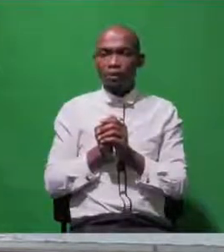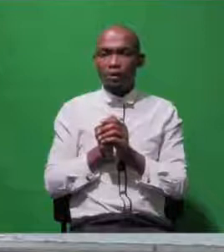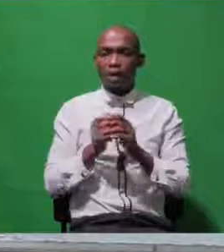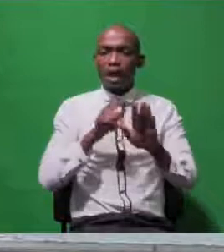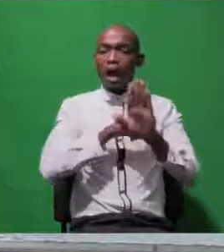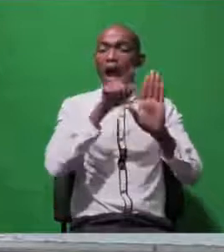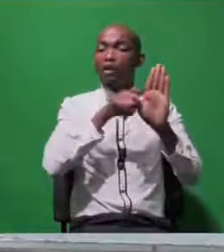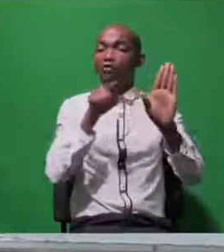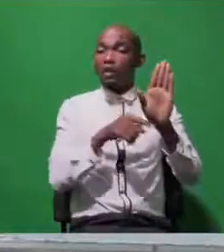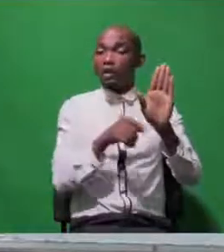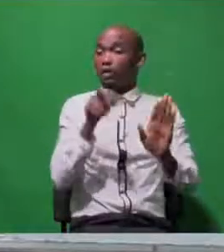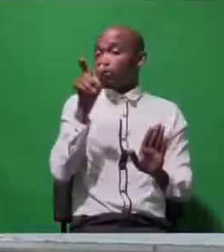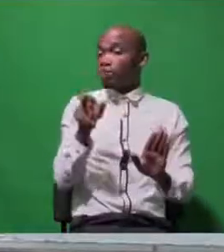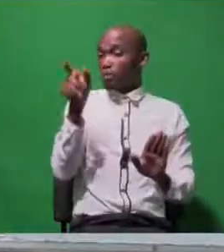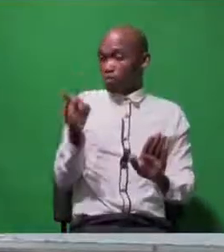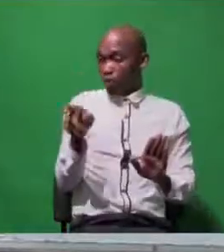African